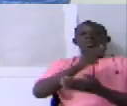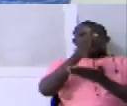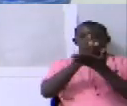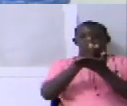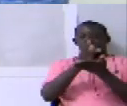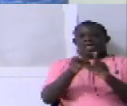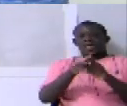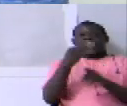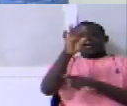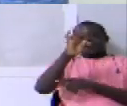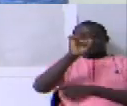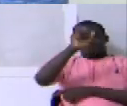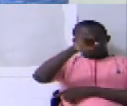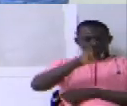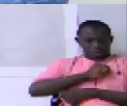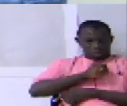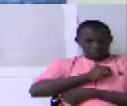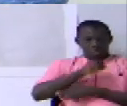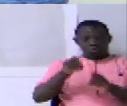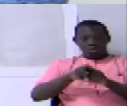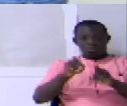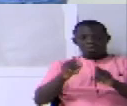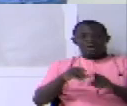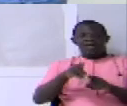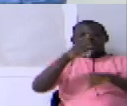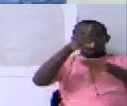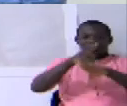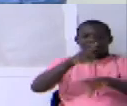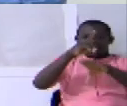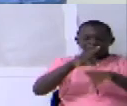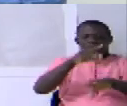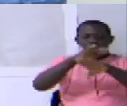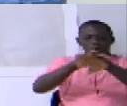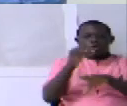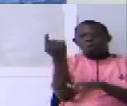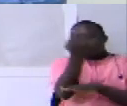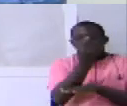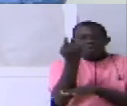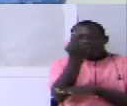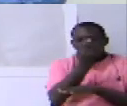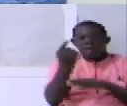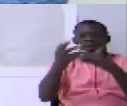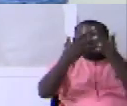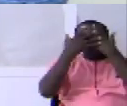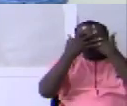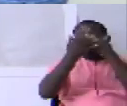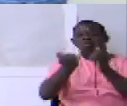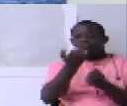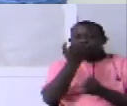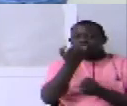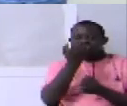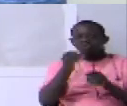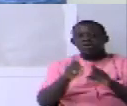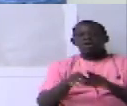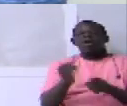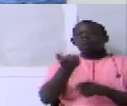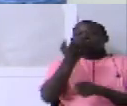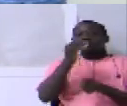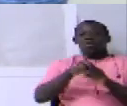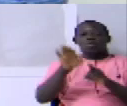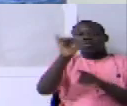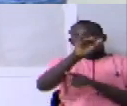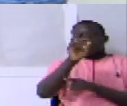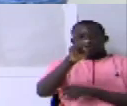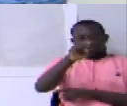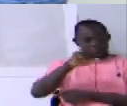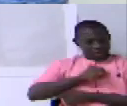to survive only on prison food, the food that you used to taste when you